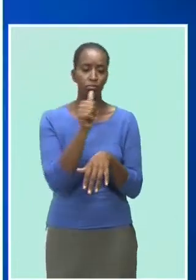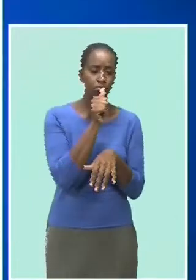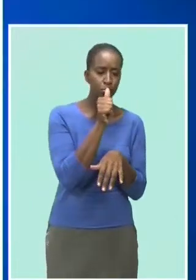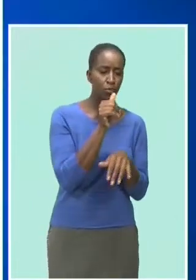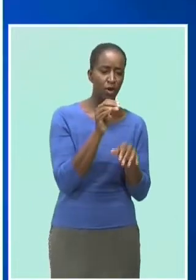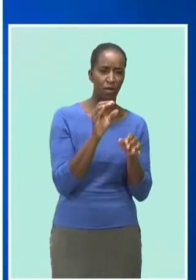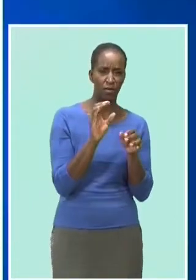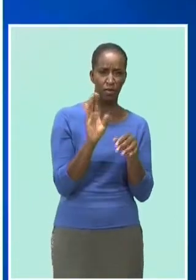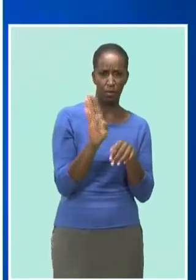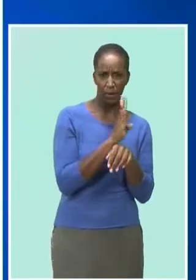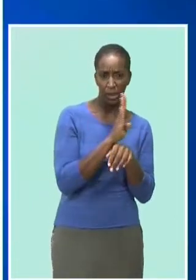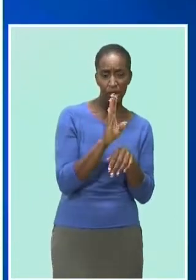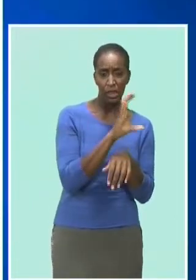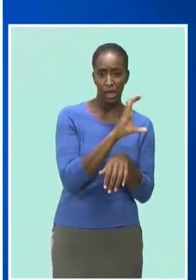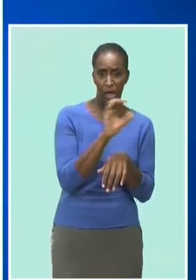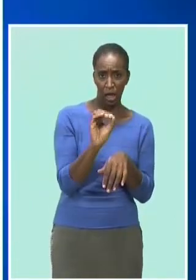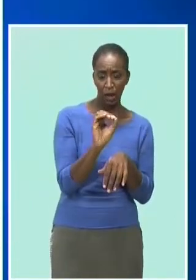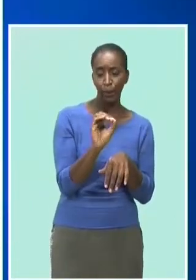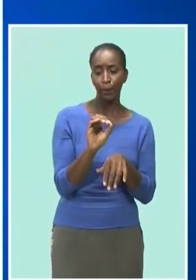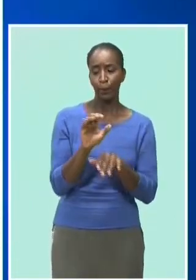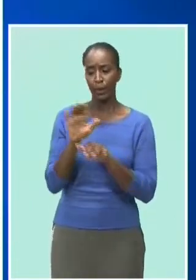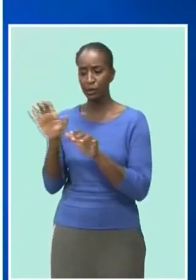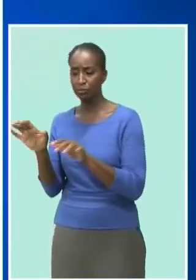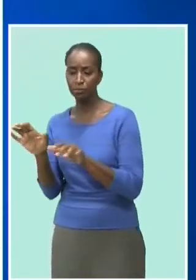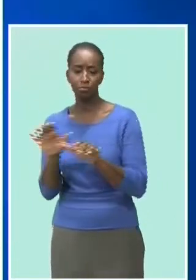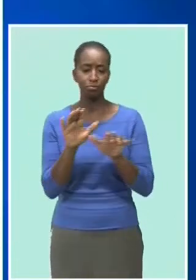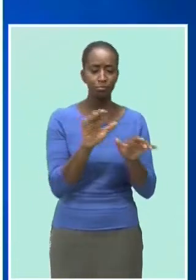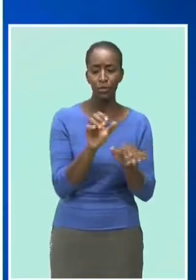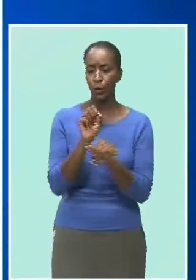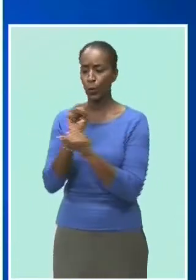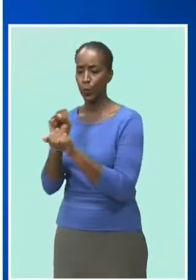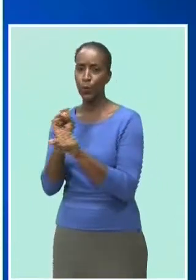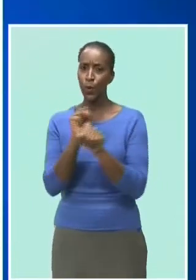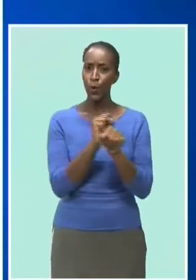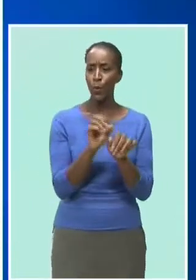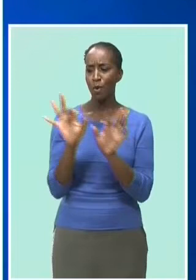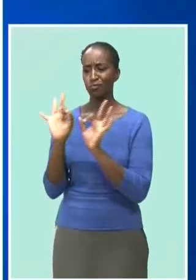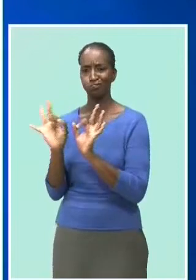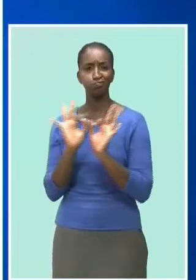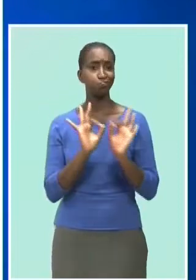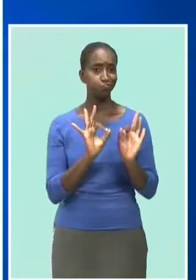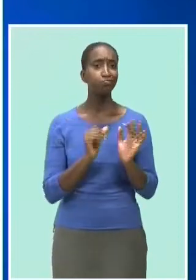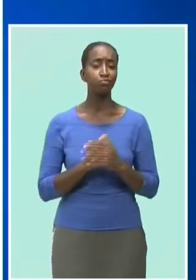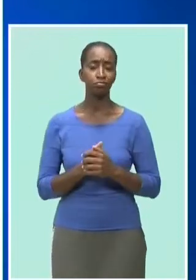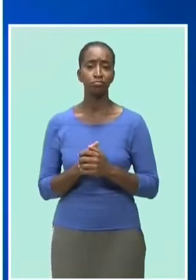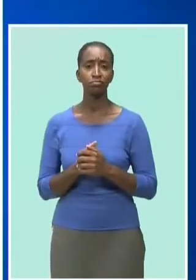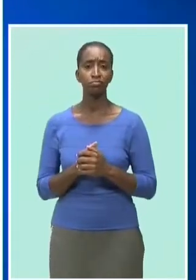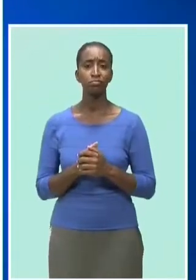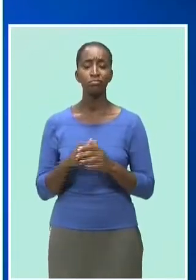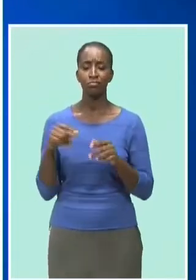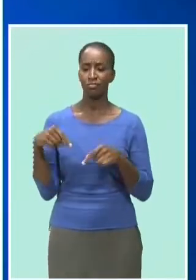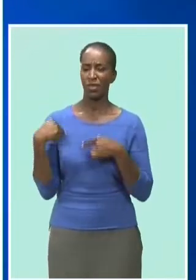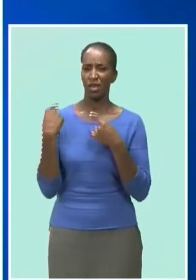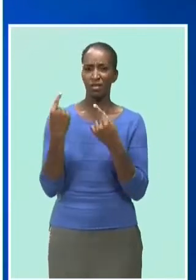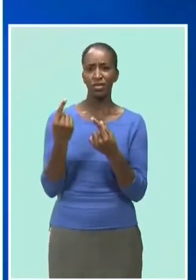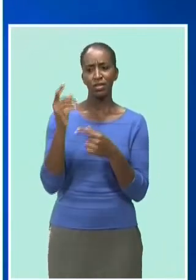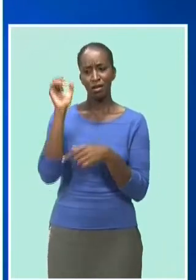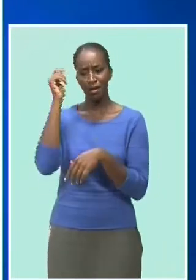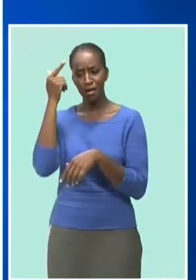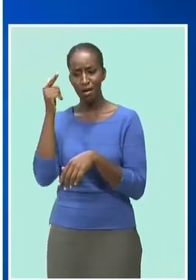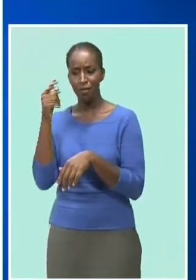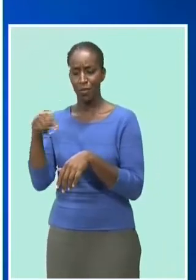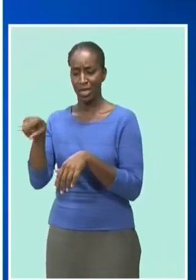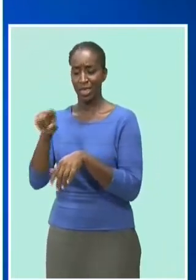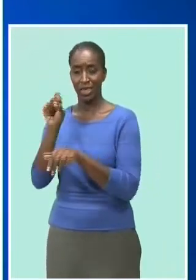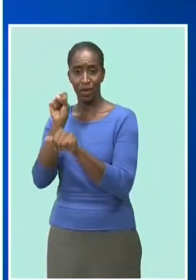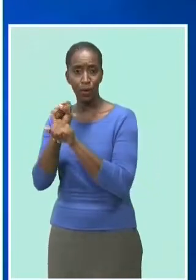We have seen over time a level of efficiency that allows us to depend on the